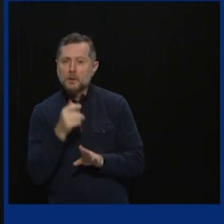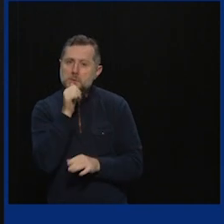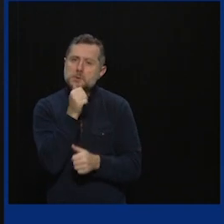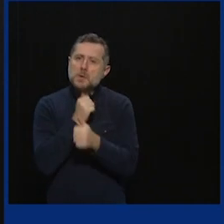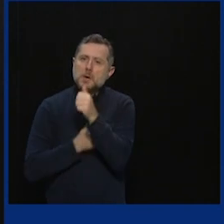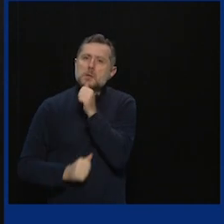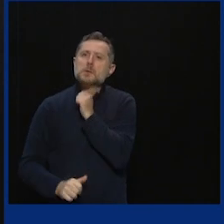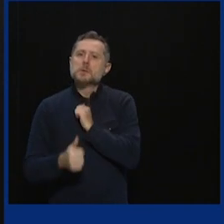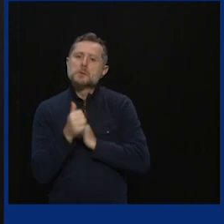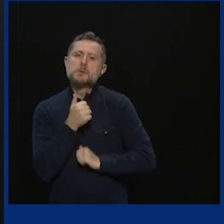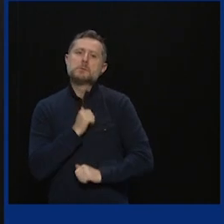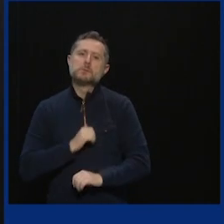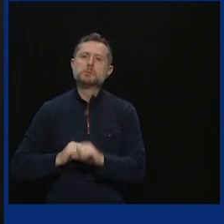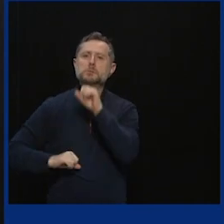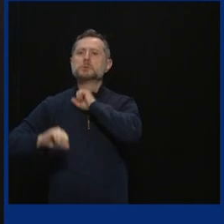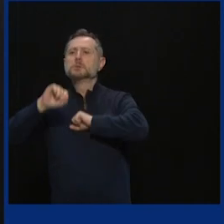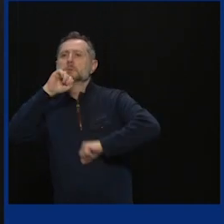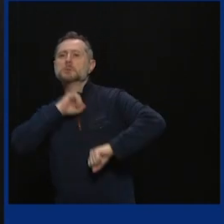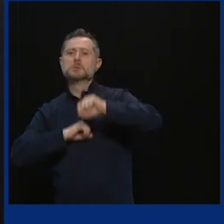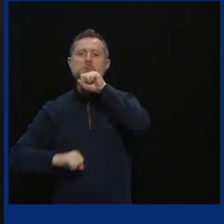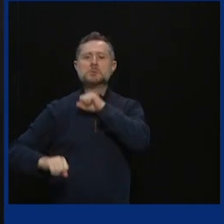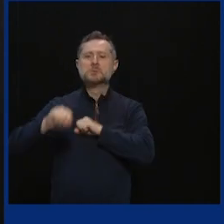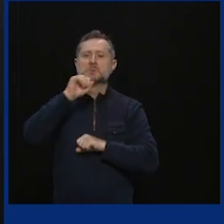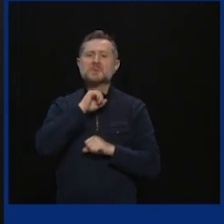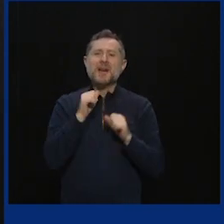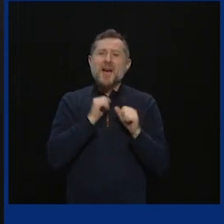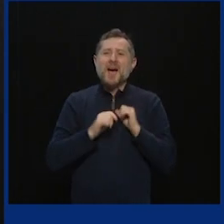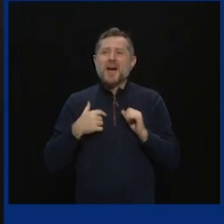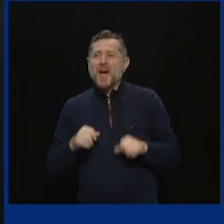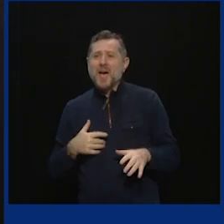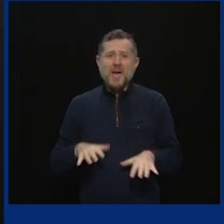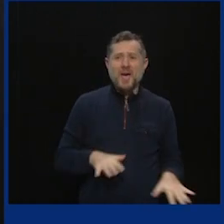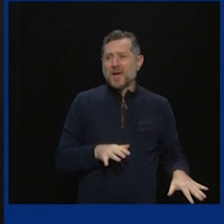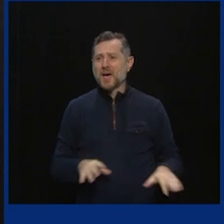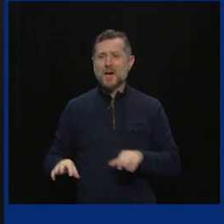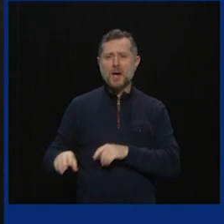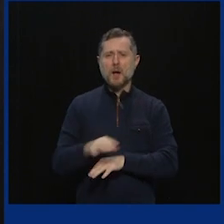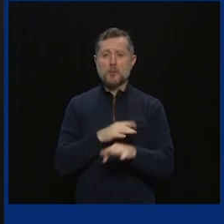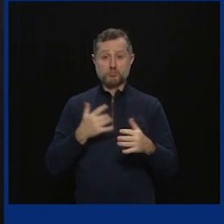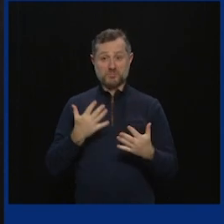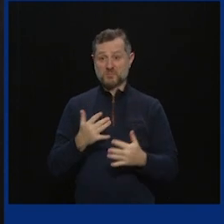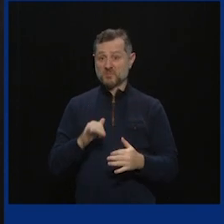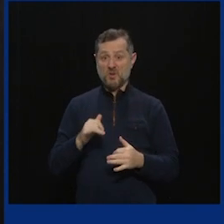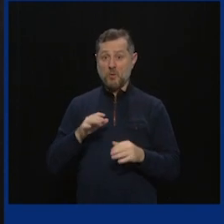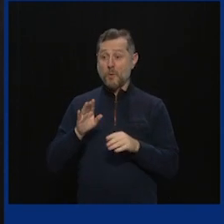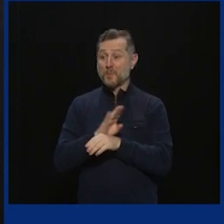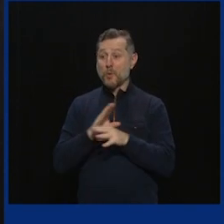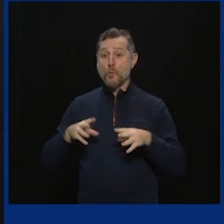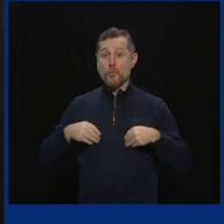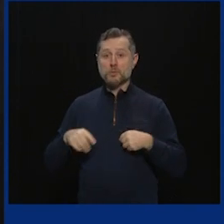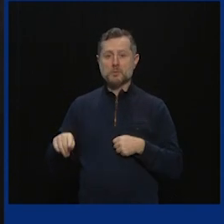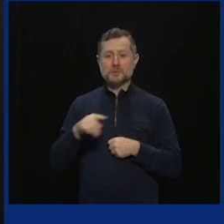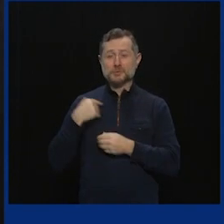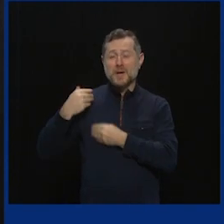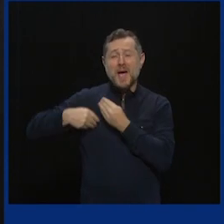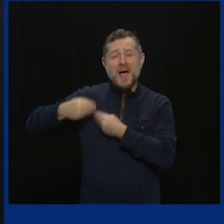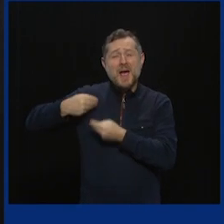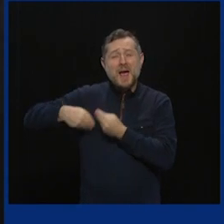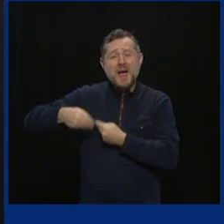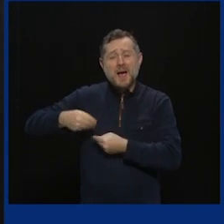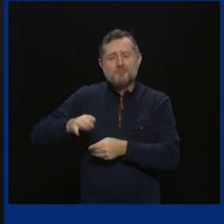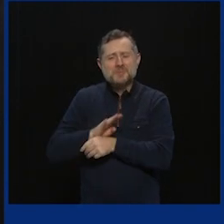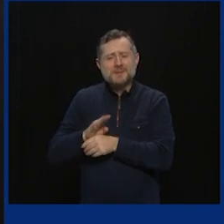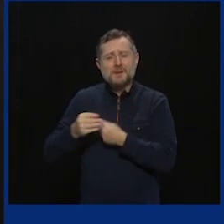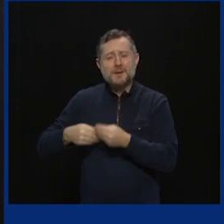and frustration, and will I be able to hang on? You may be a proprietor of a family business that's been there for generations, part of the fabric of what makes